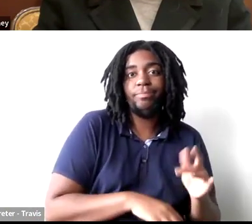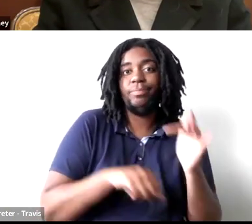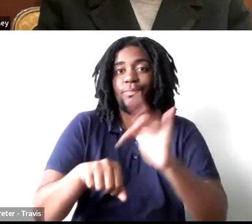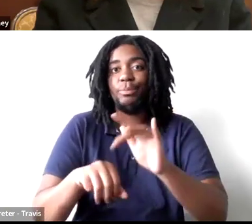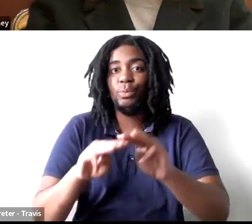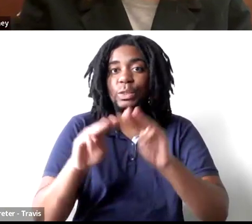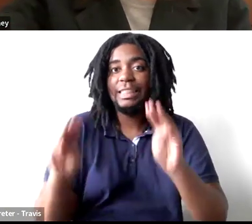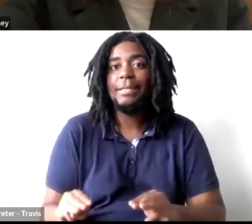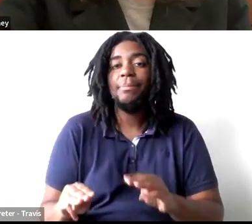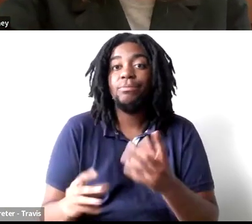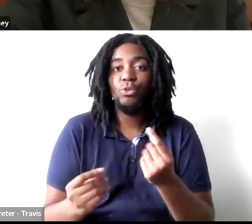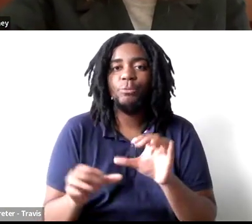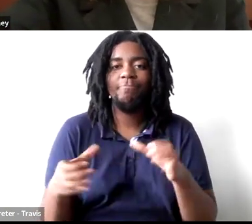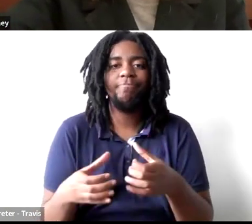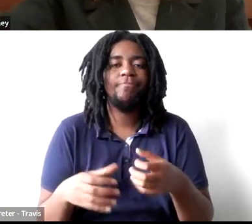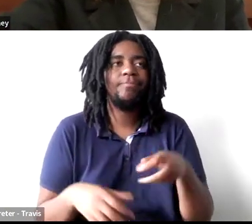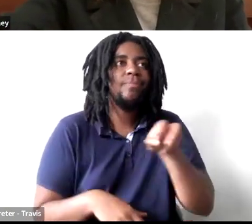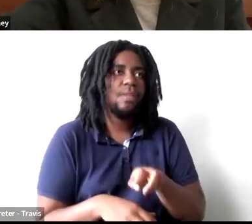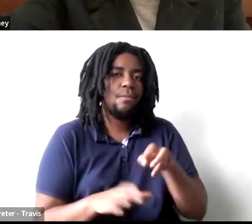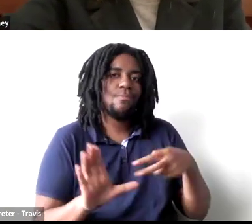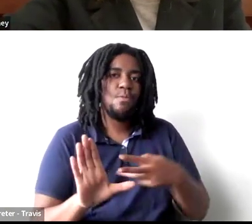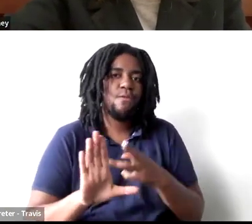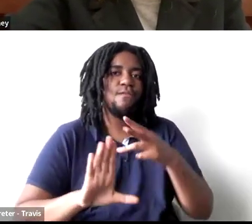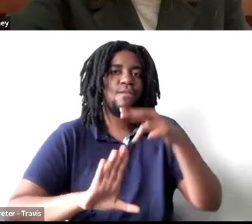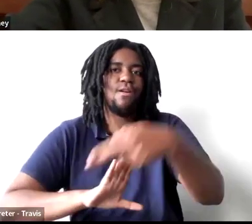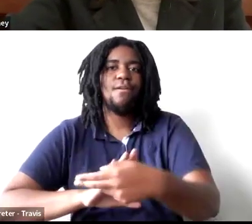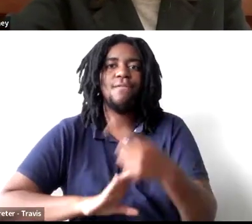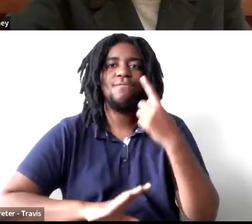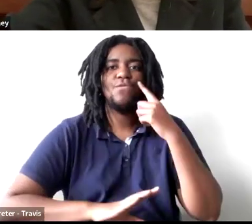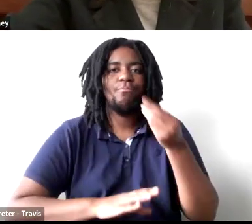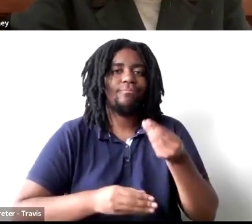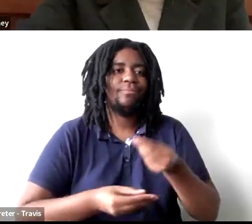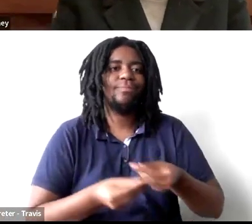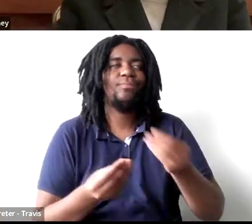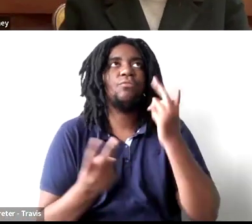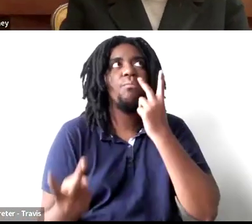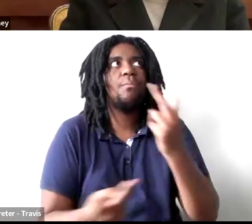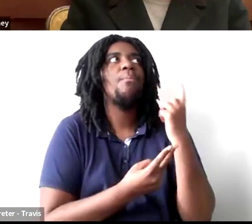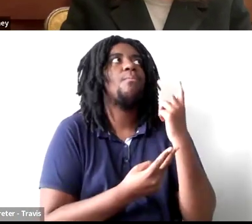that moment of their graduation. So it was a very social